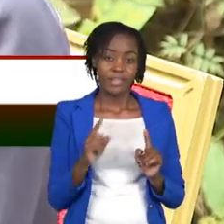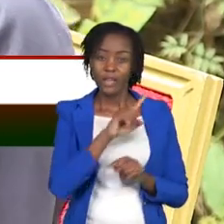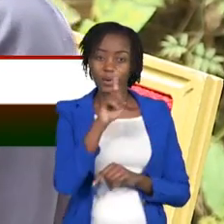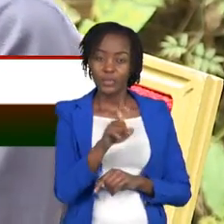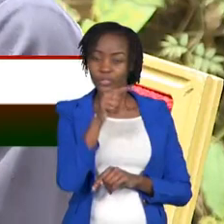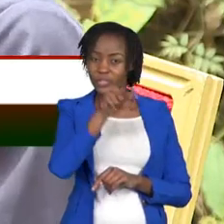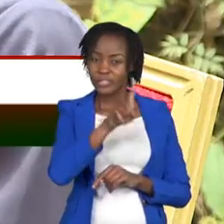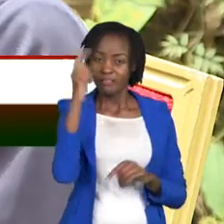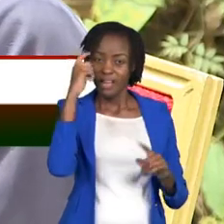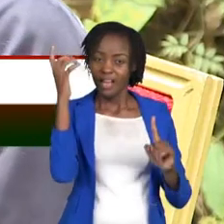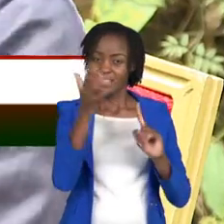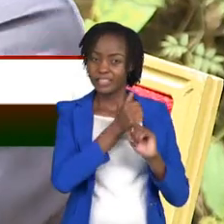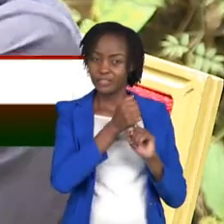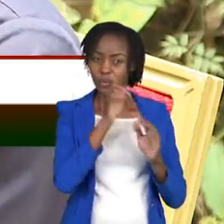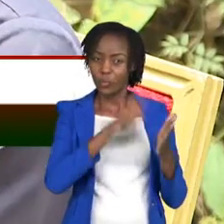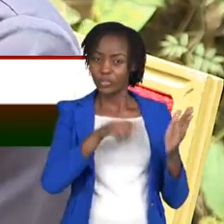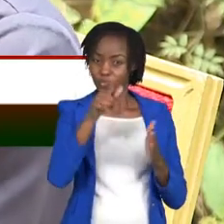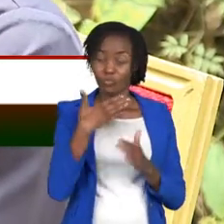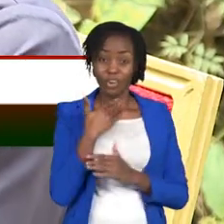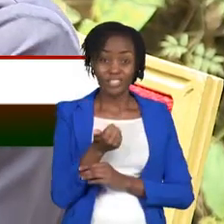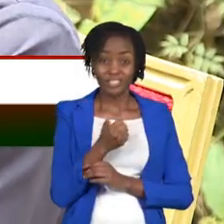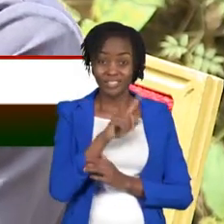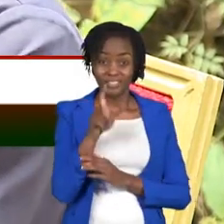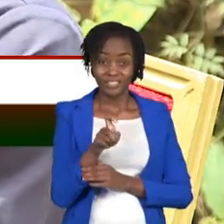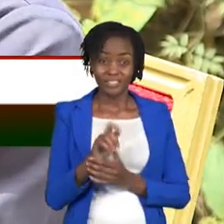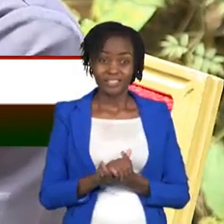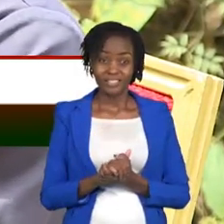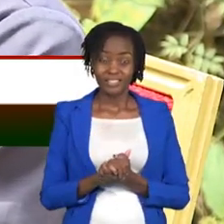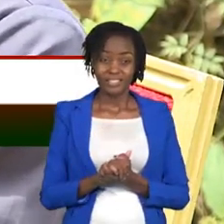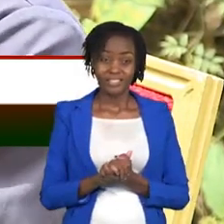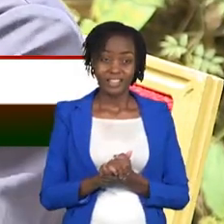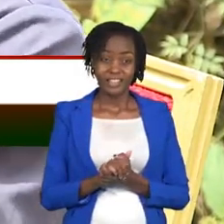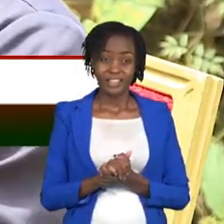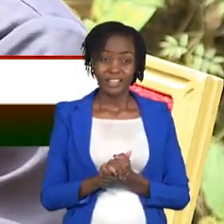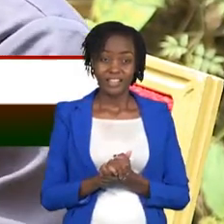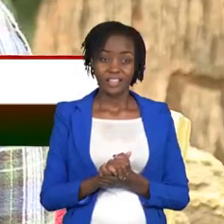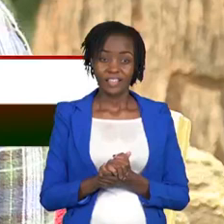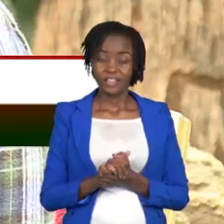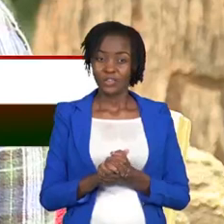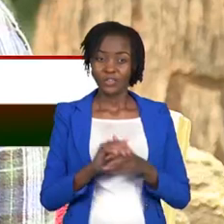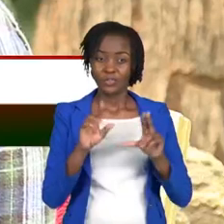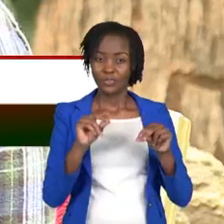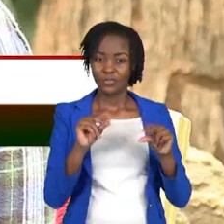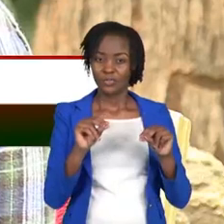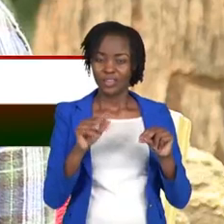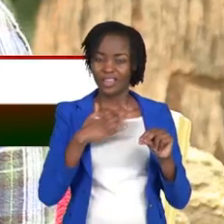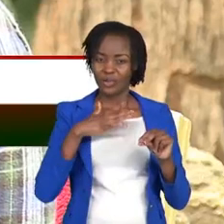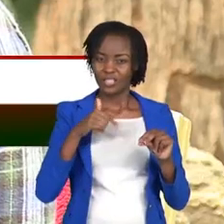have we achieved what we wanted? So one, I disagree with the notion that we have what we call founding